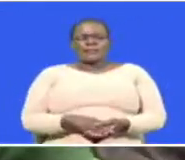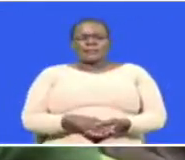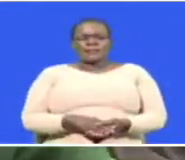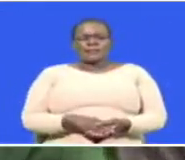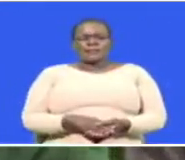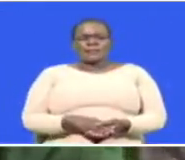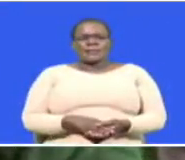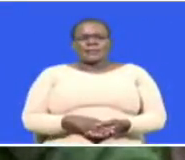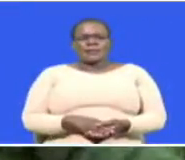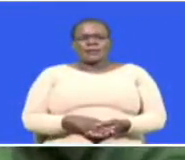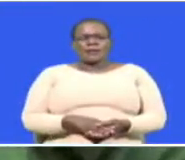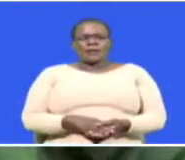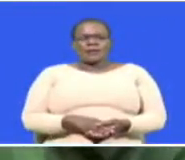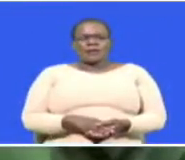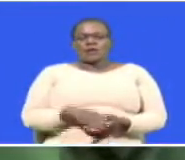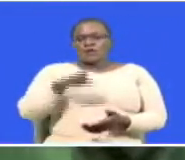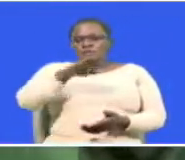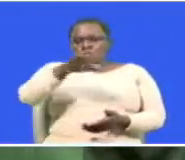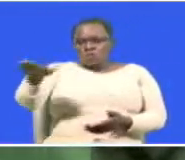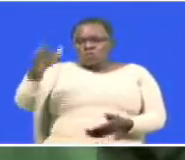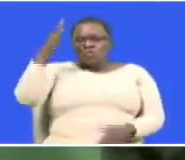So let it be known